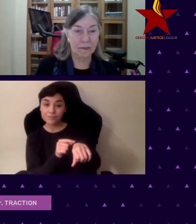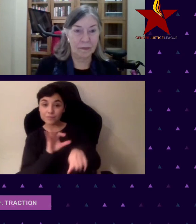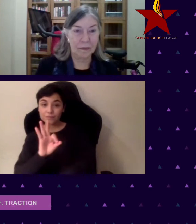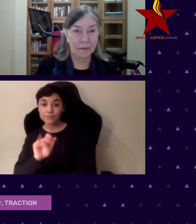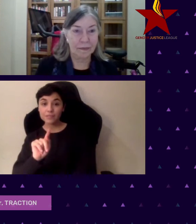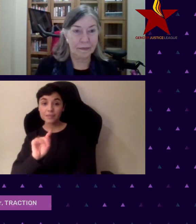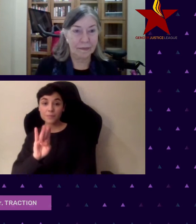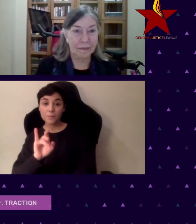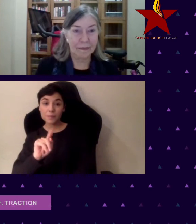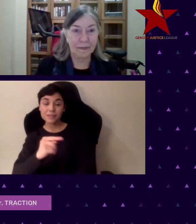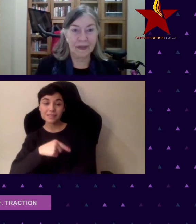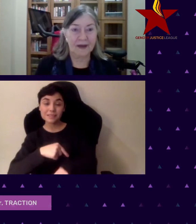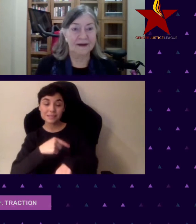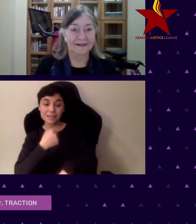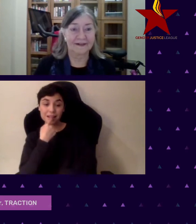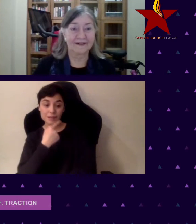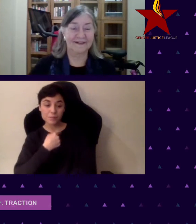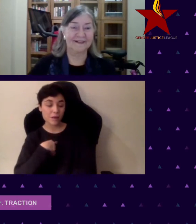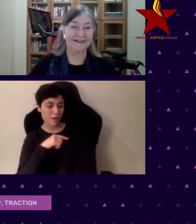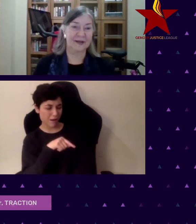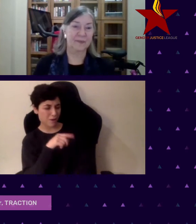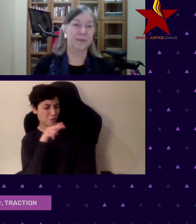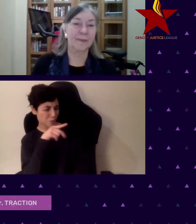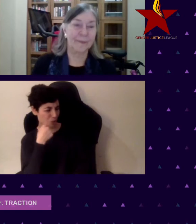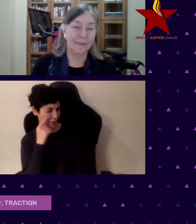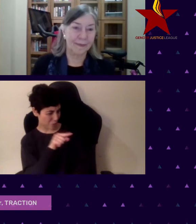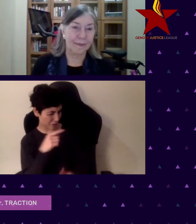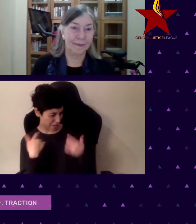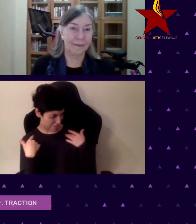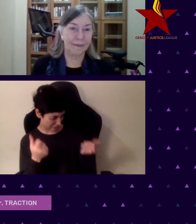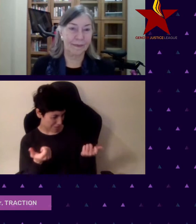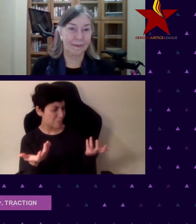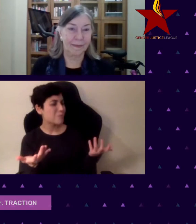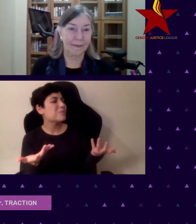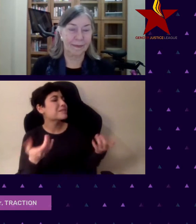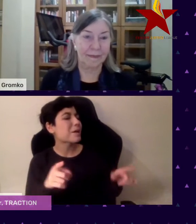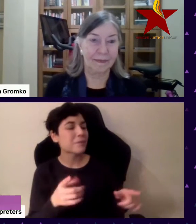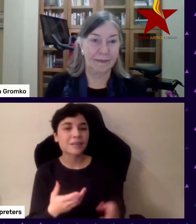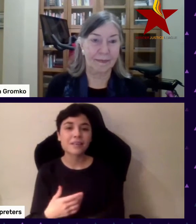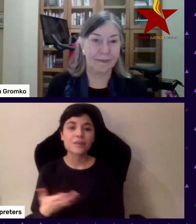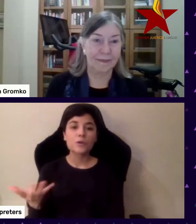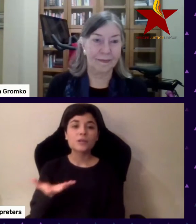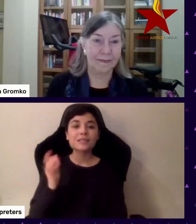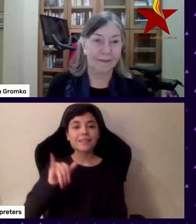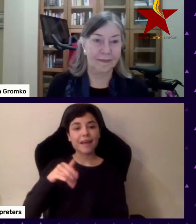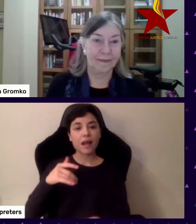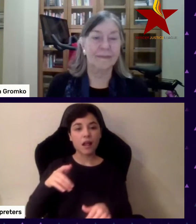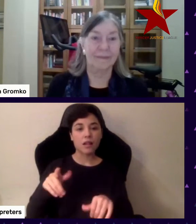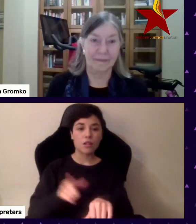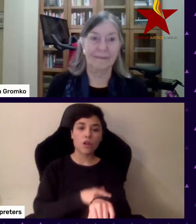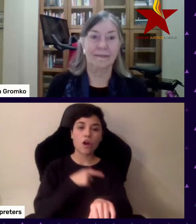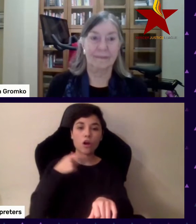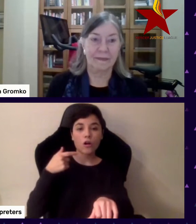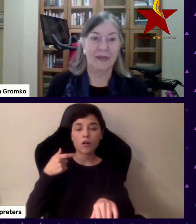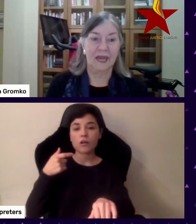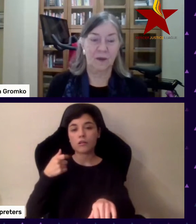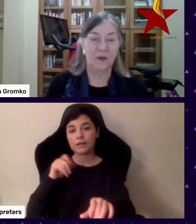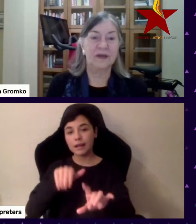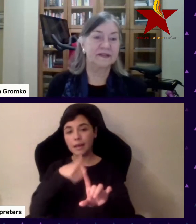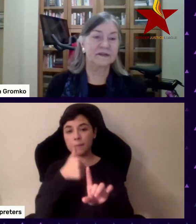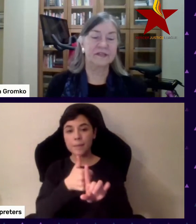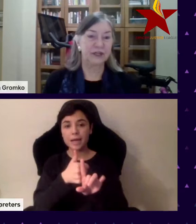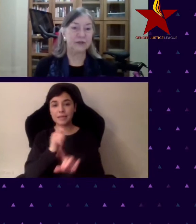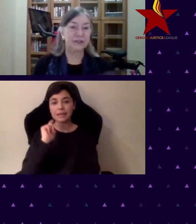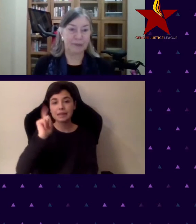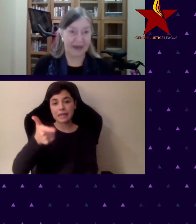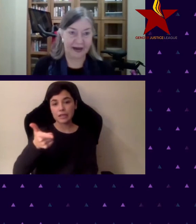a day at the best, right? What's that long-term impact going to have, do you think?